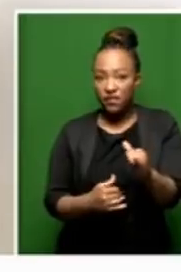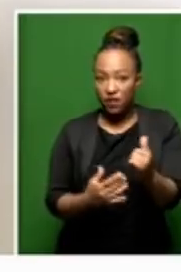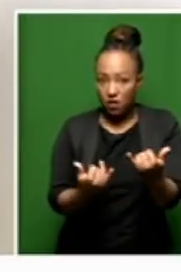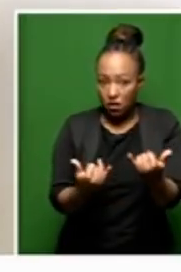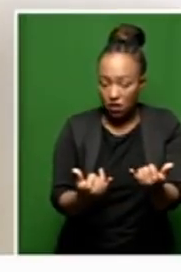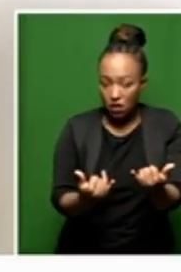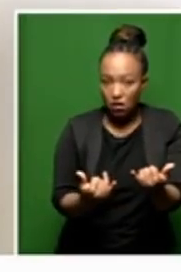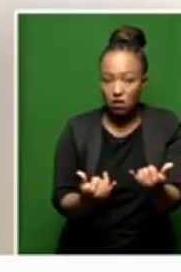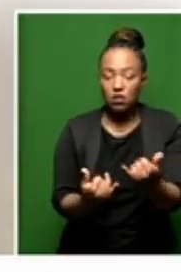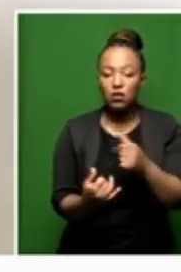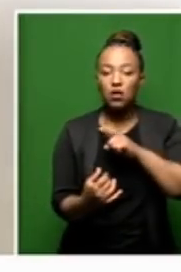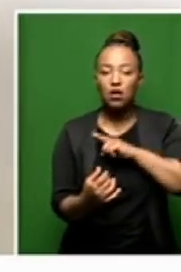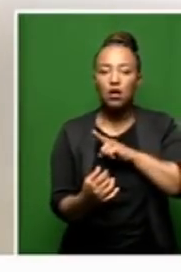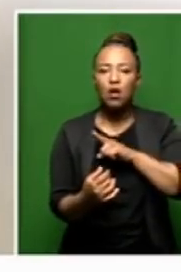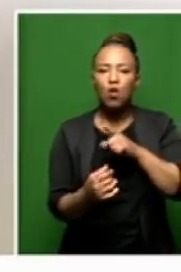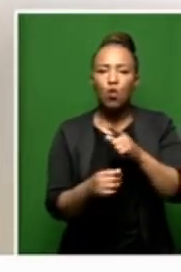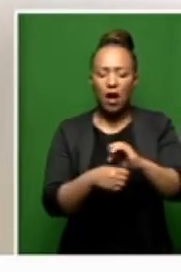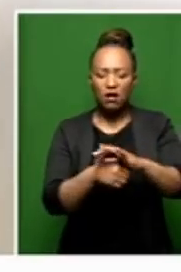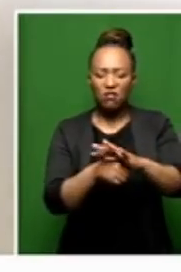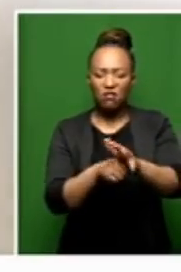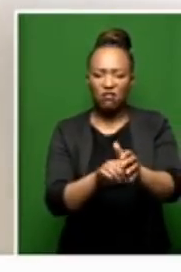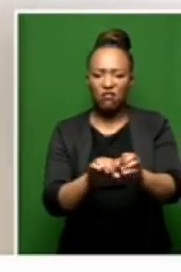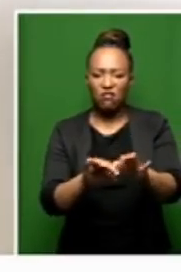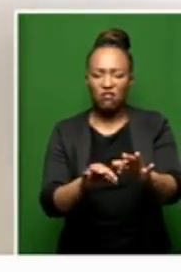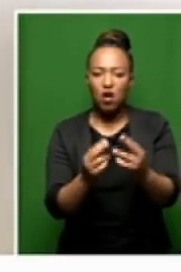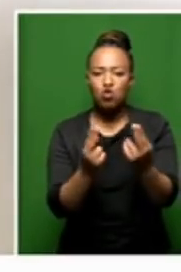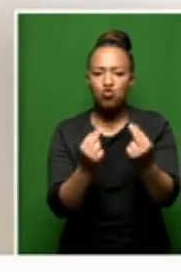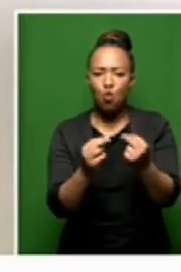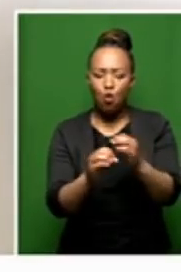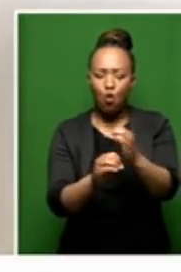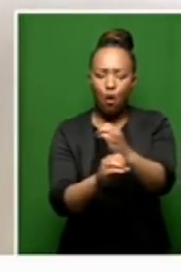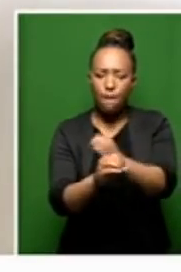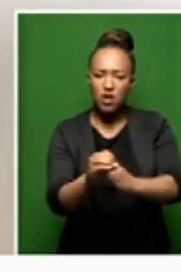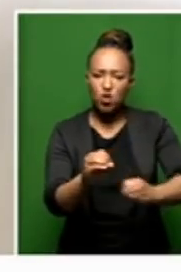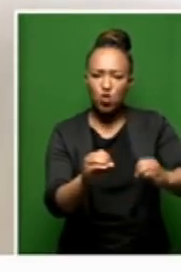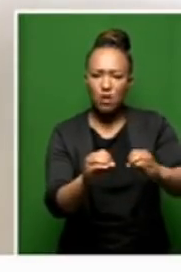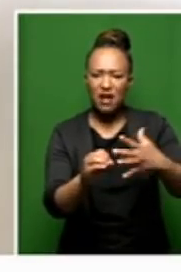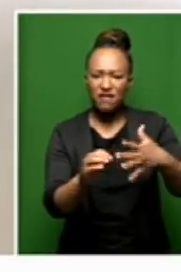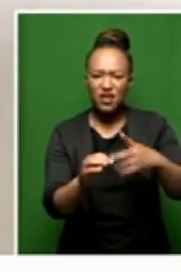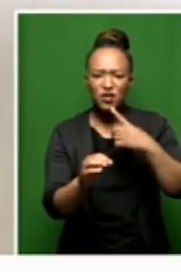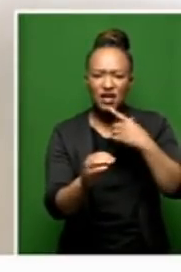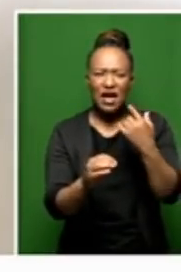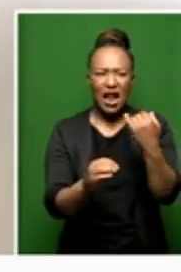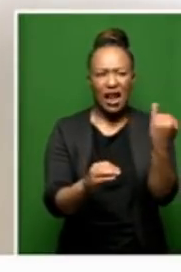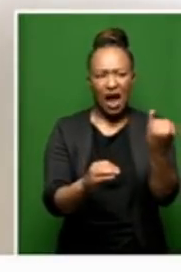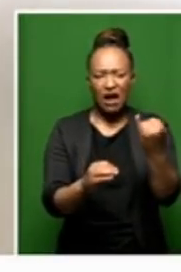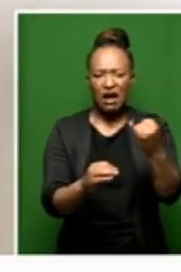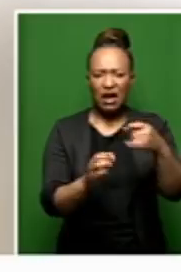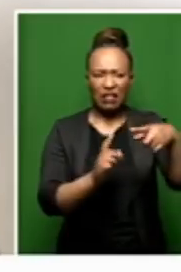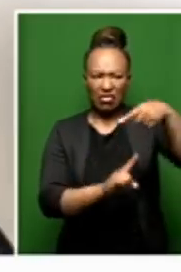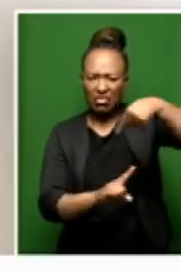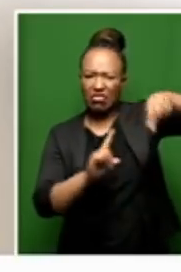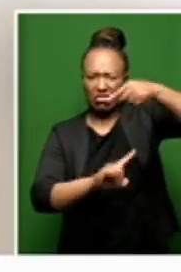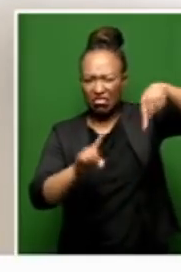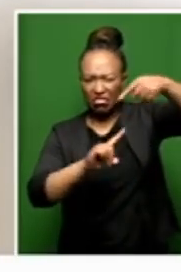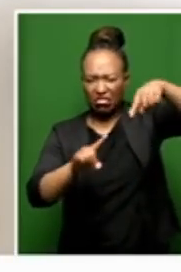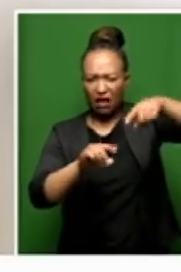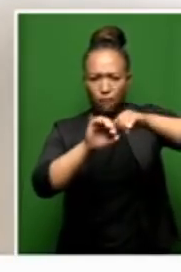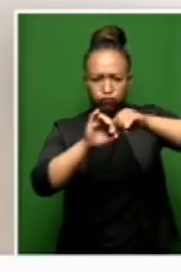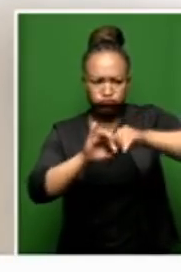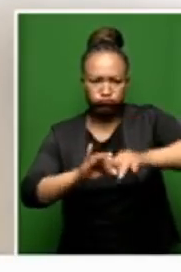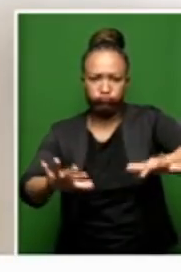looking at from this new variant that's come up with like a hurricane right now, what I've spoken about, Omicron, is that the natural